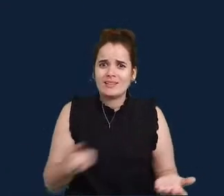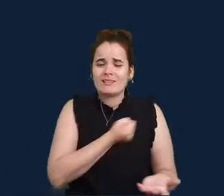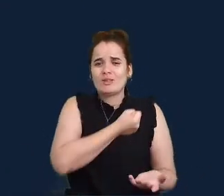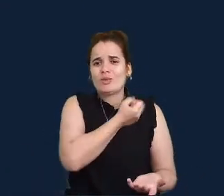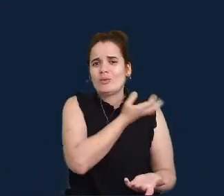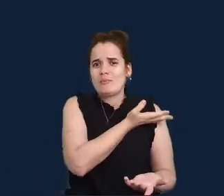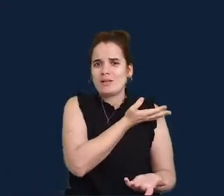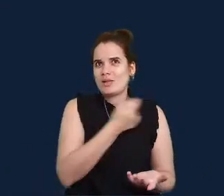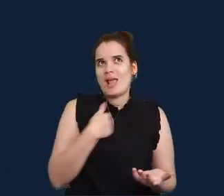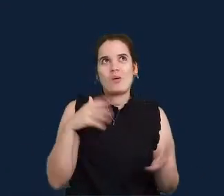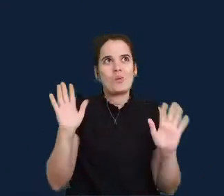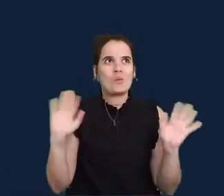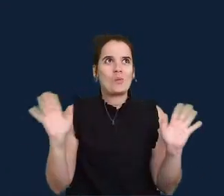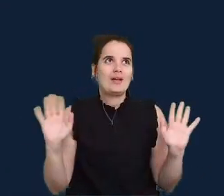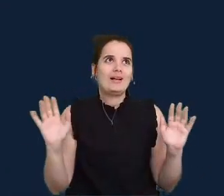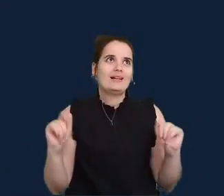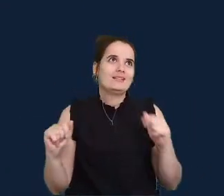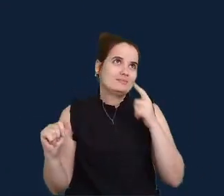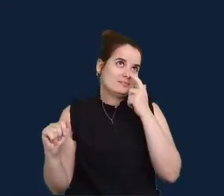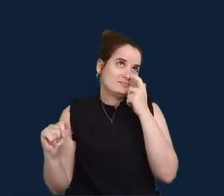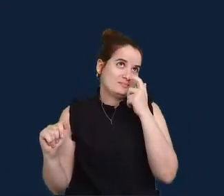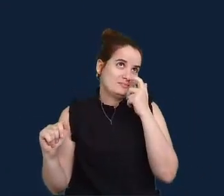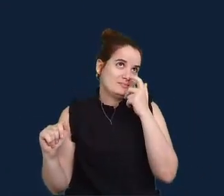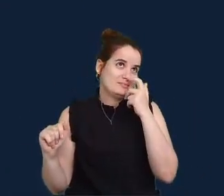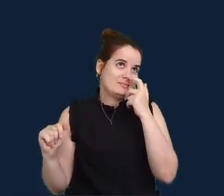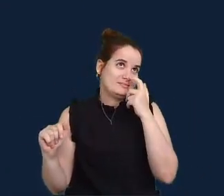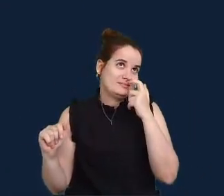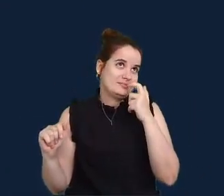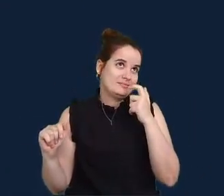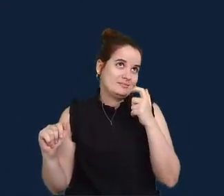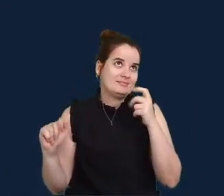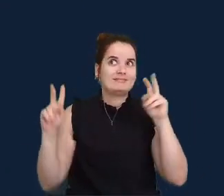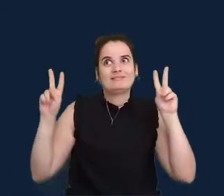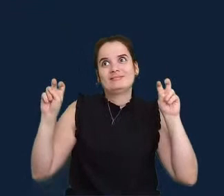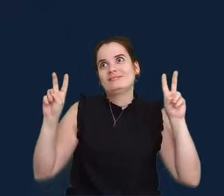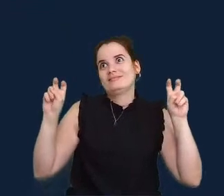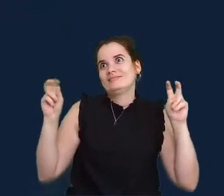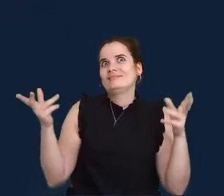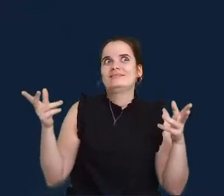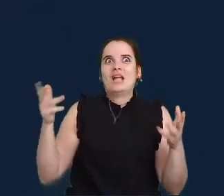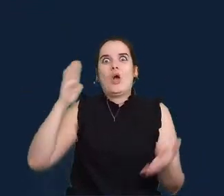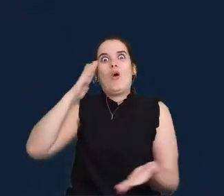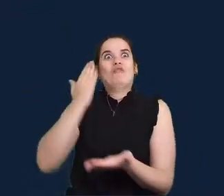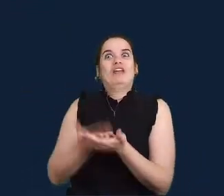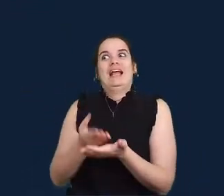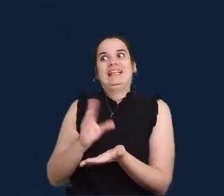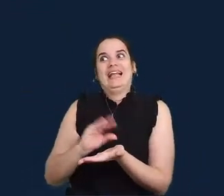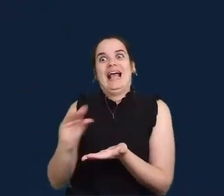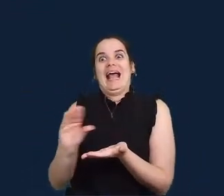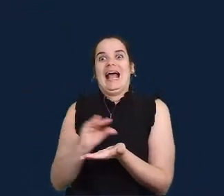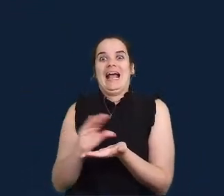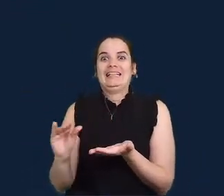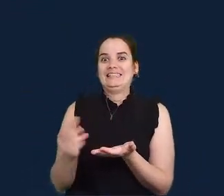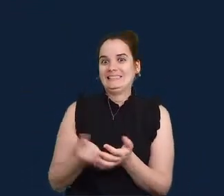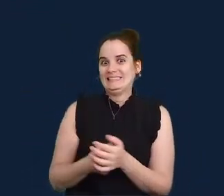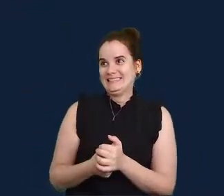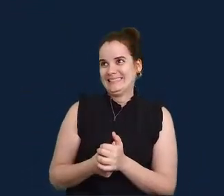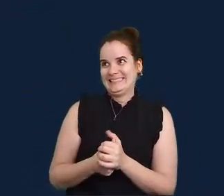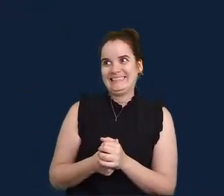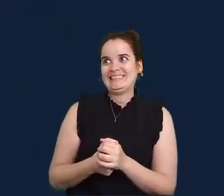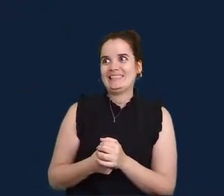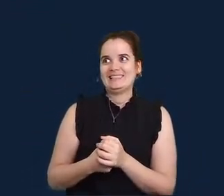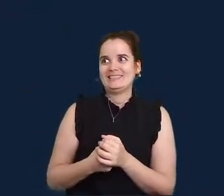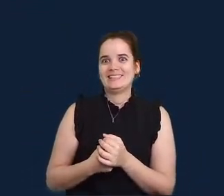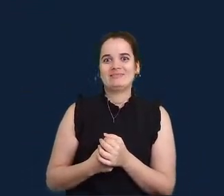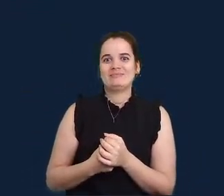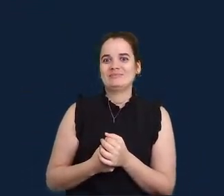the reliance and the accuracy of the numbers at all, which I'm sure is contested. Like I'm like, there will be issues with